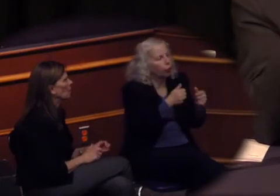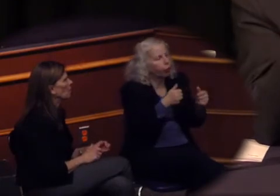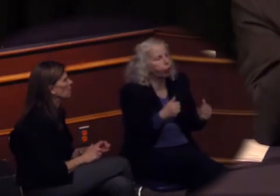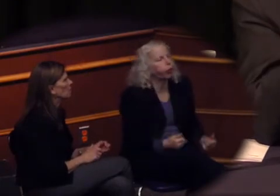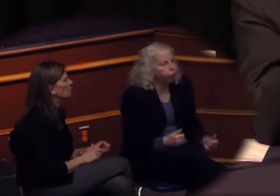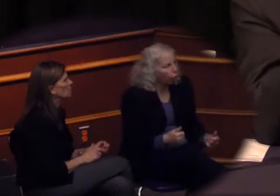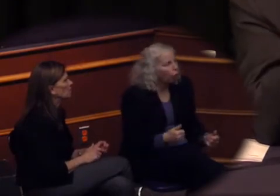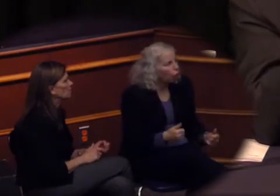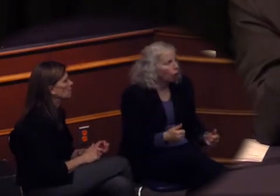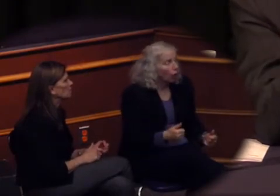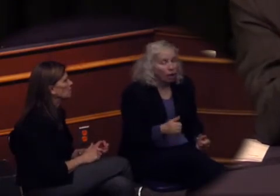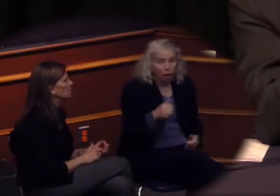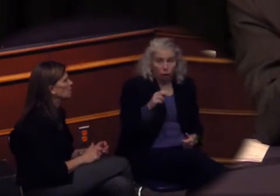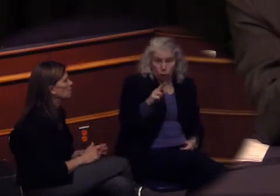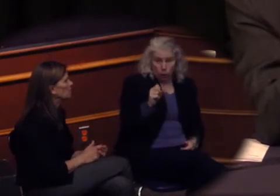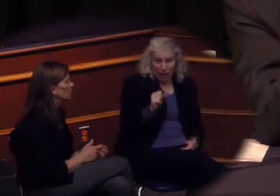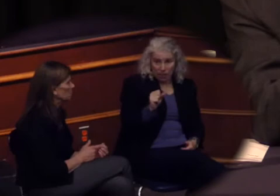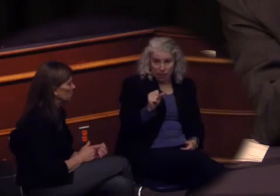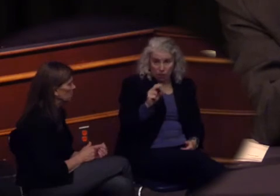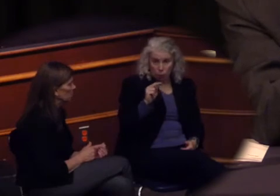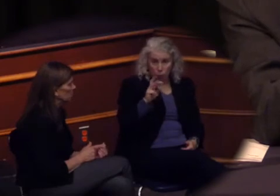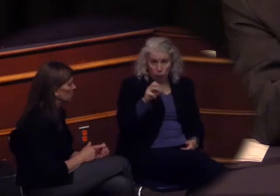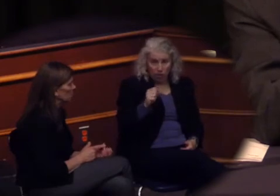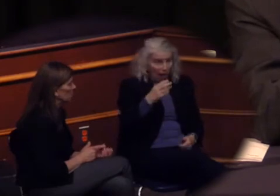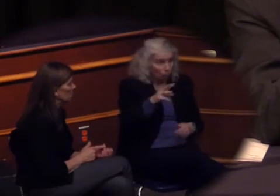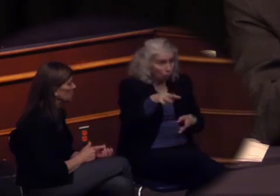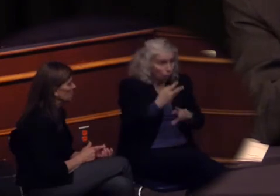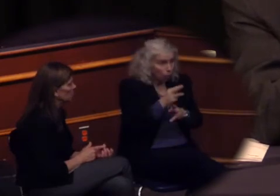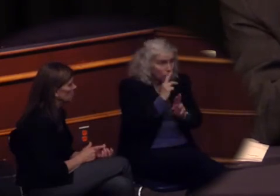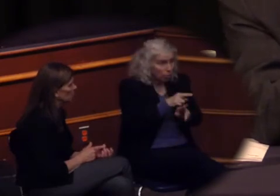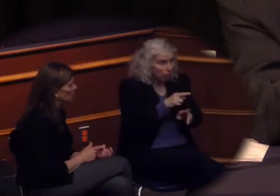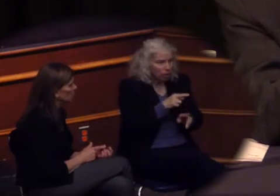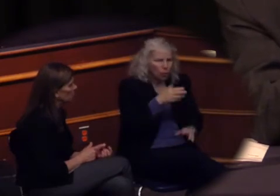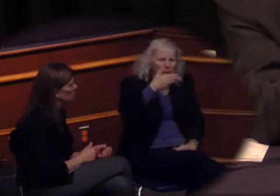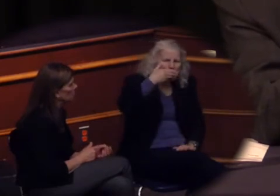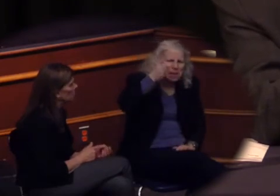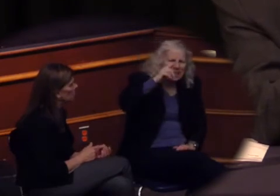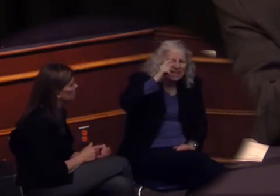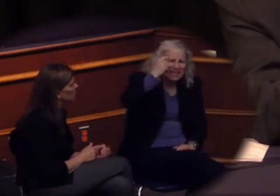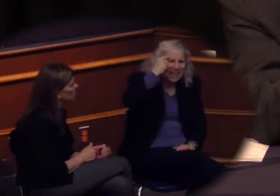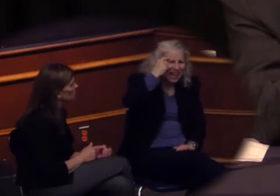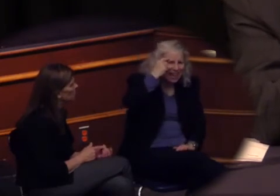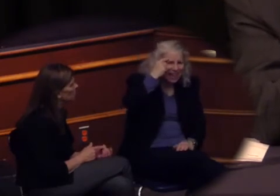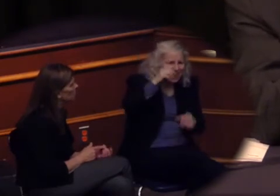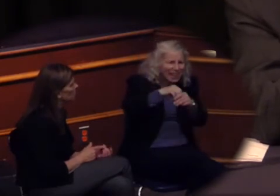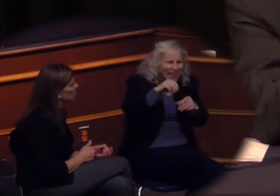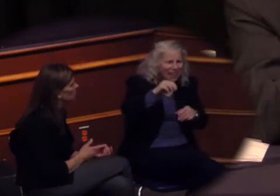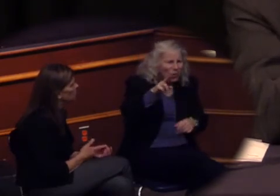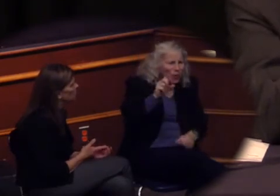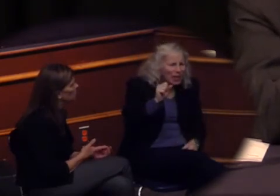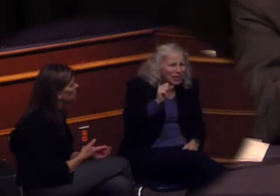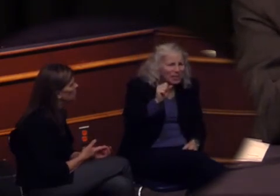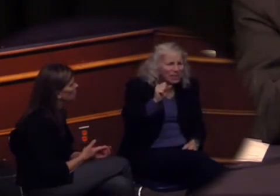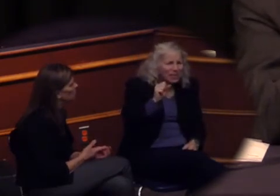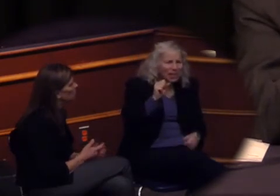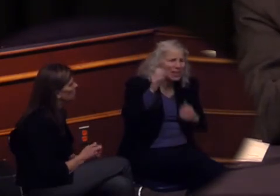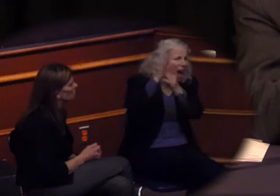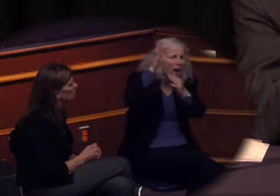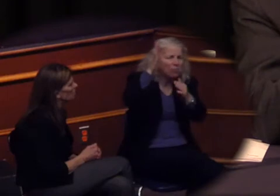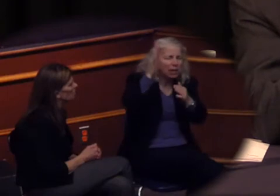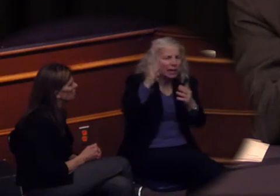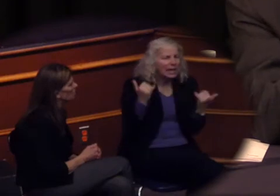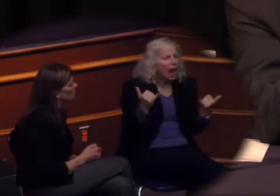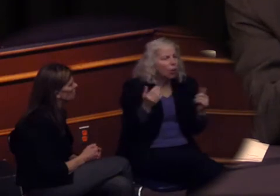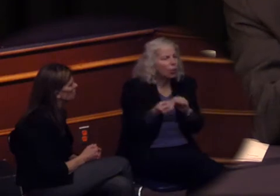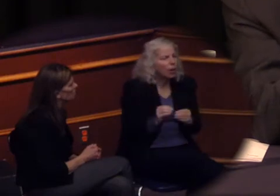World Report rated Massachusetts the best state in the country a year ago. They just downgraded us to eighth. One of the big reasons